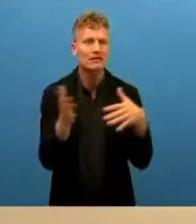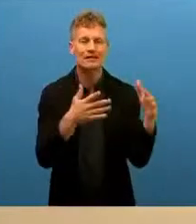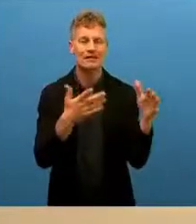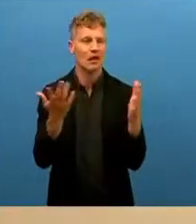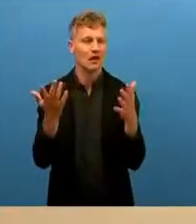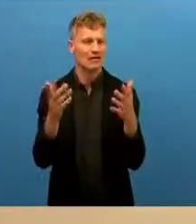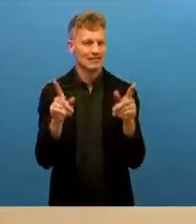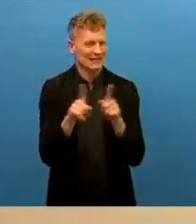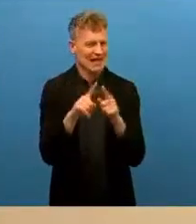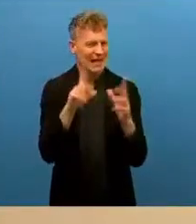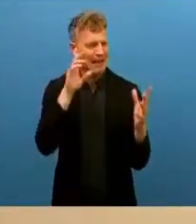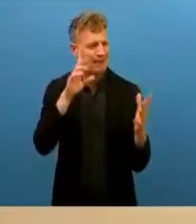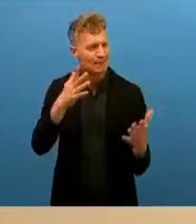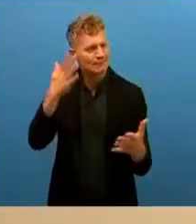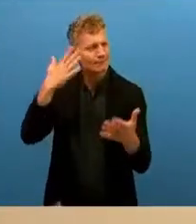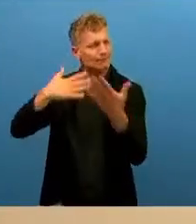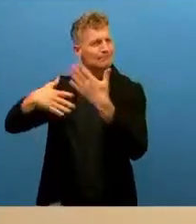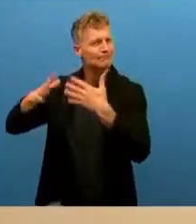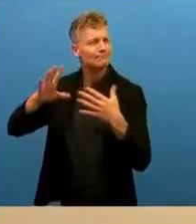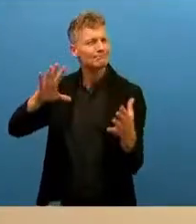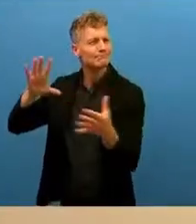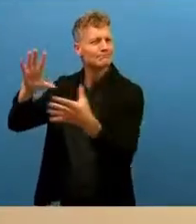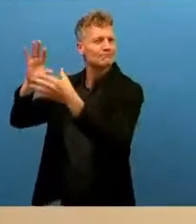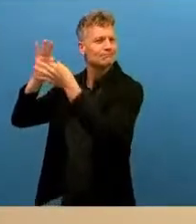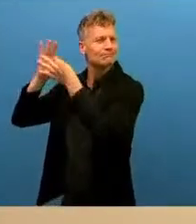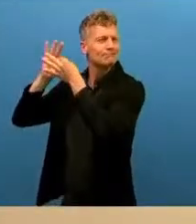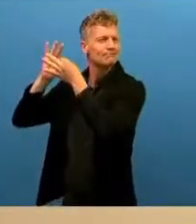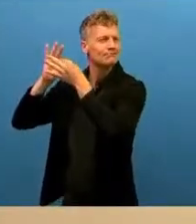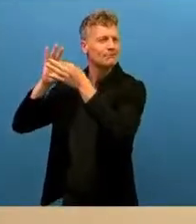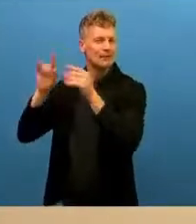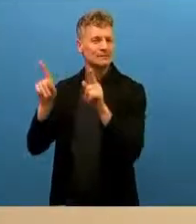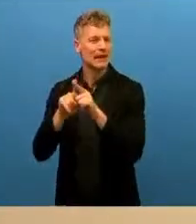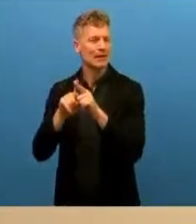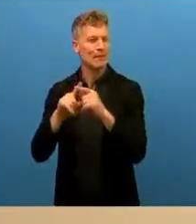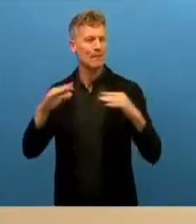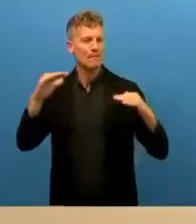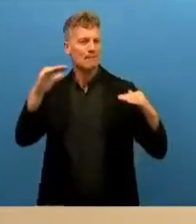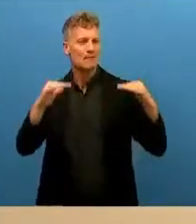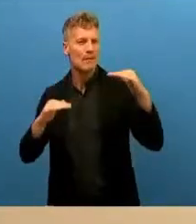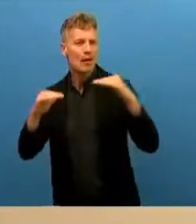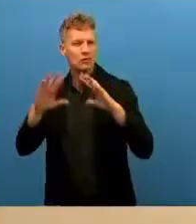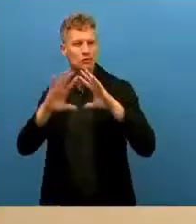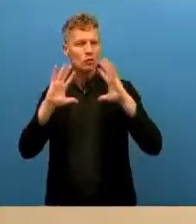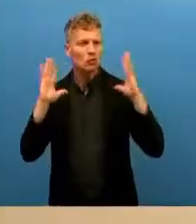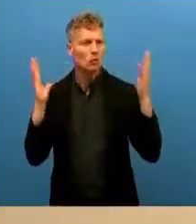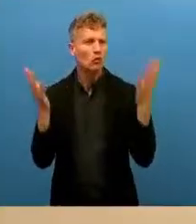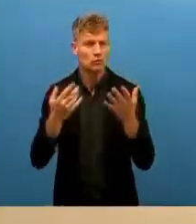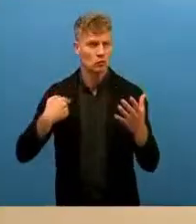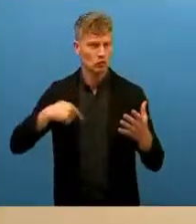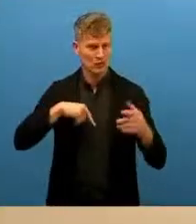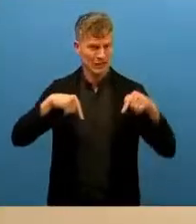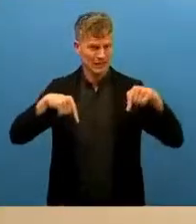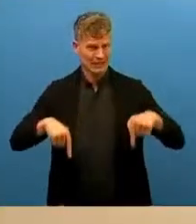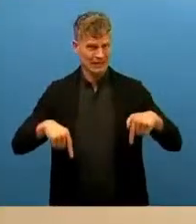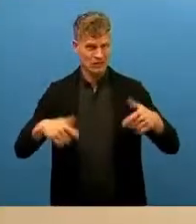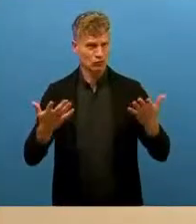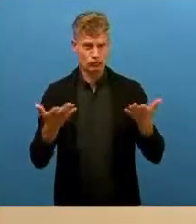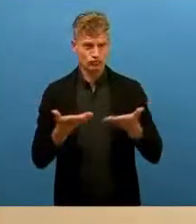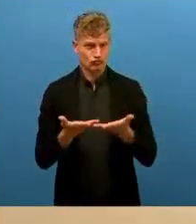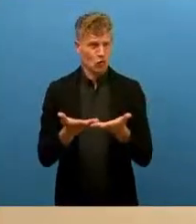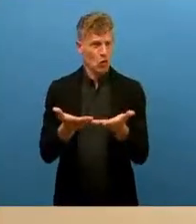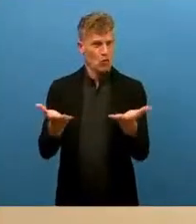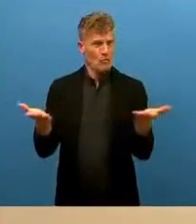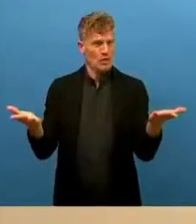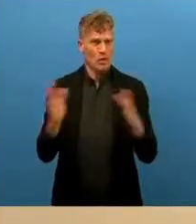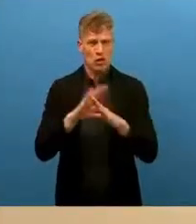ancient paths of harmony and balance. We're here to share, not to impose, but also to offer, and